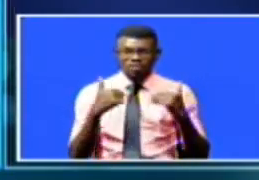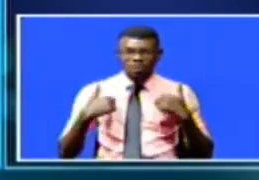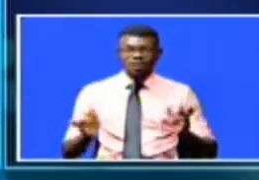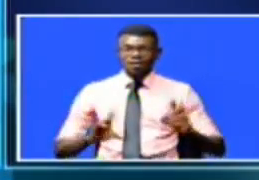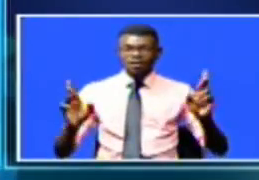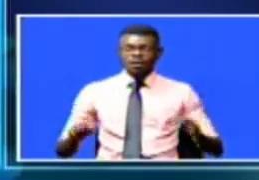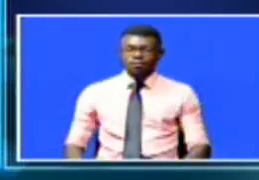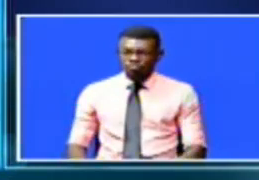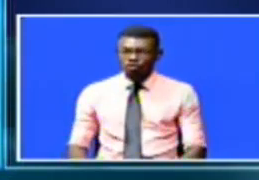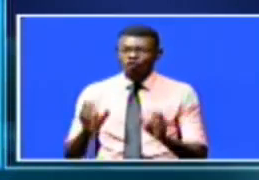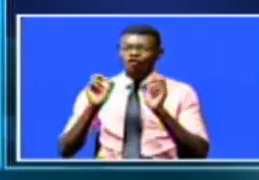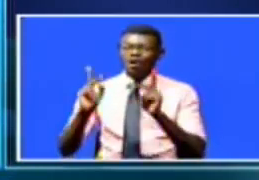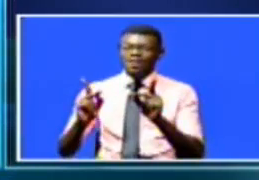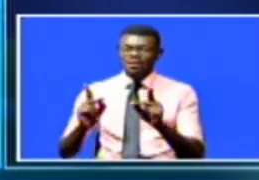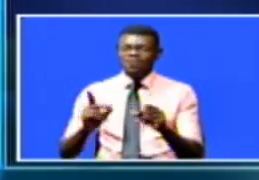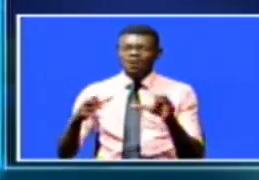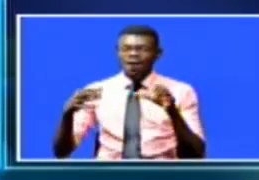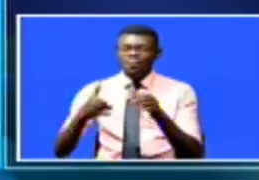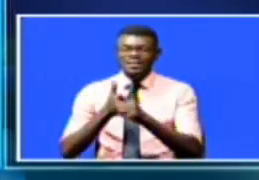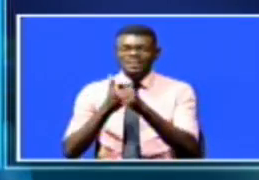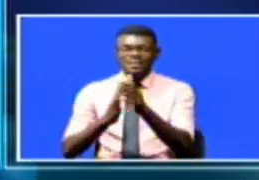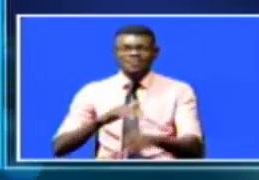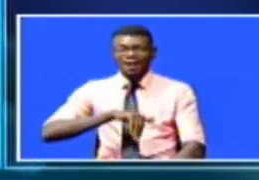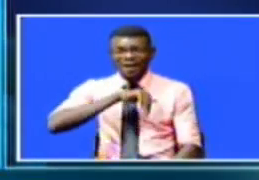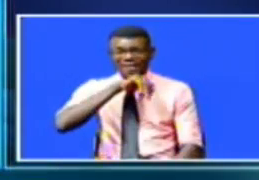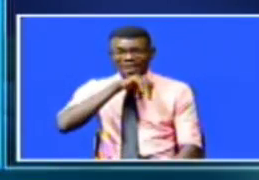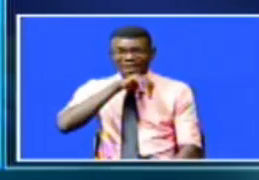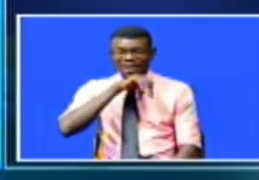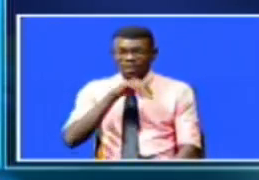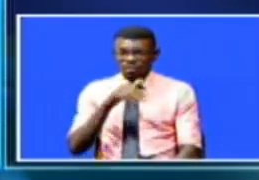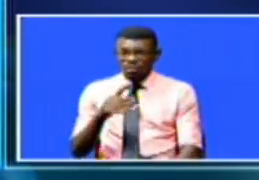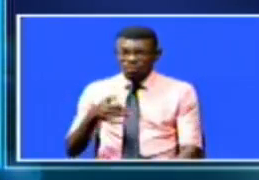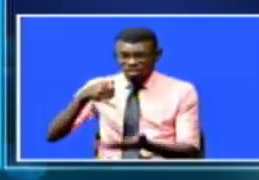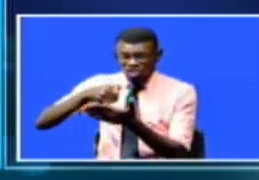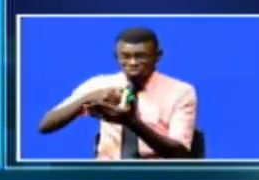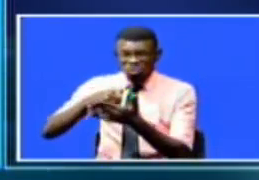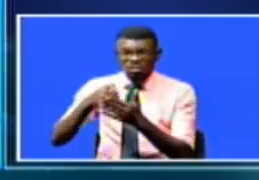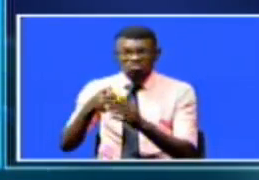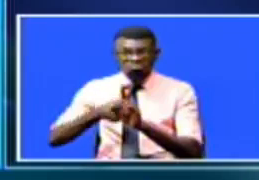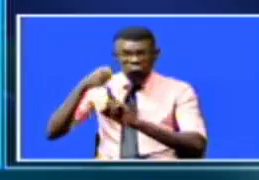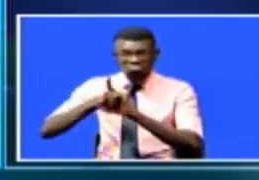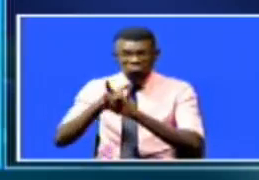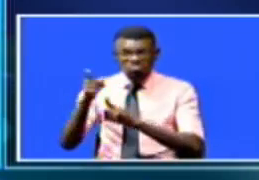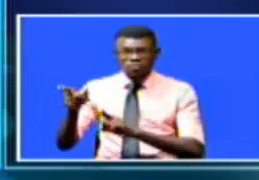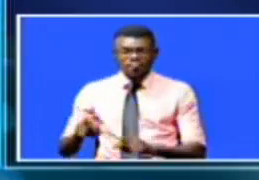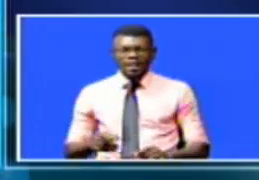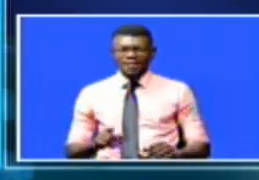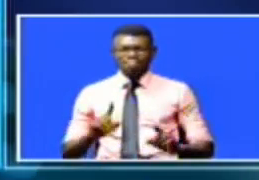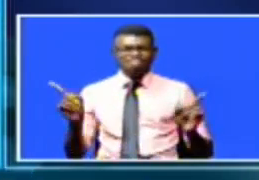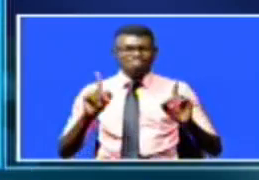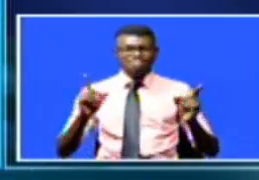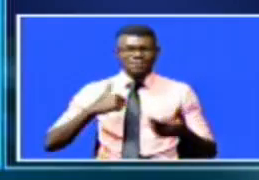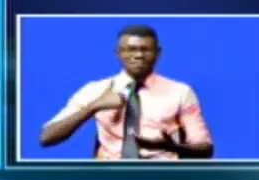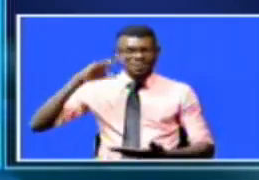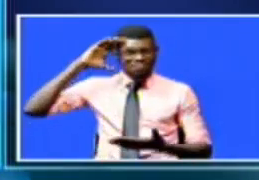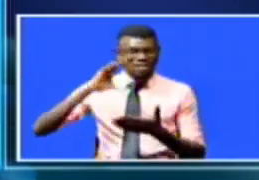Do you think your party leader, Raila Odinga, has a part to play in this? I don't believe so, but I would